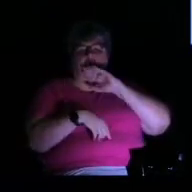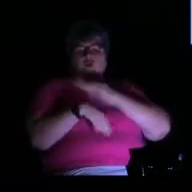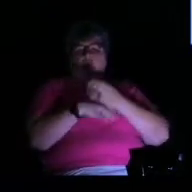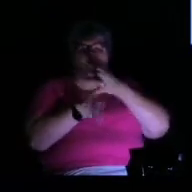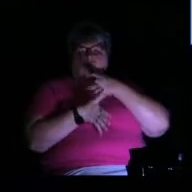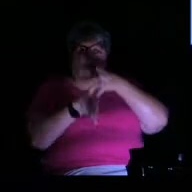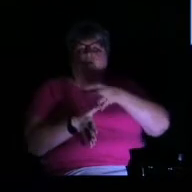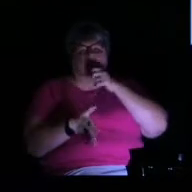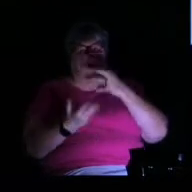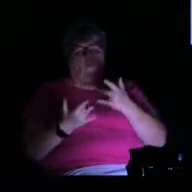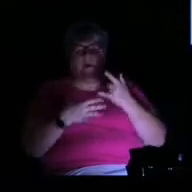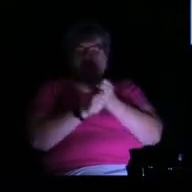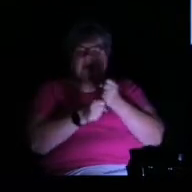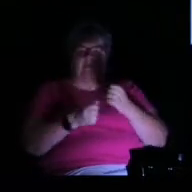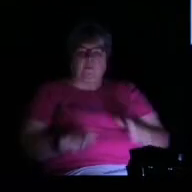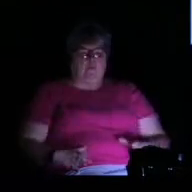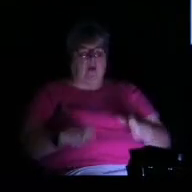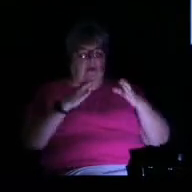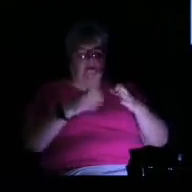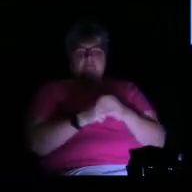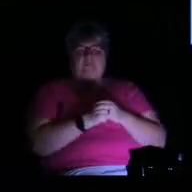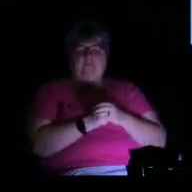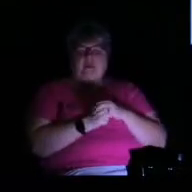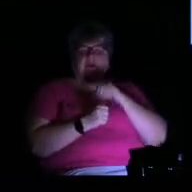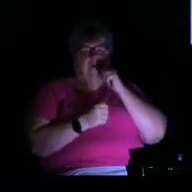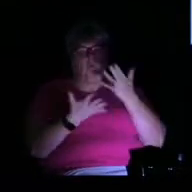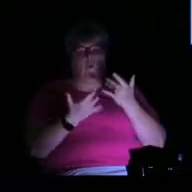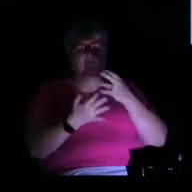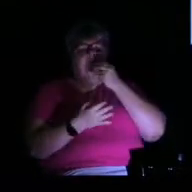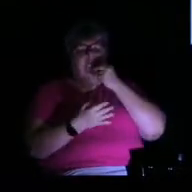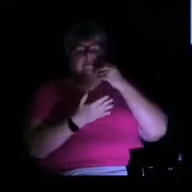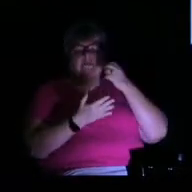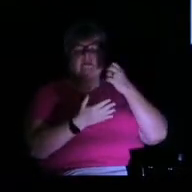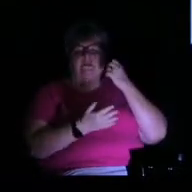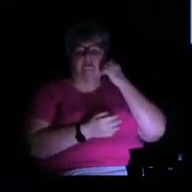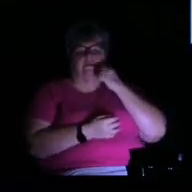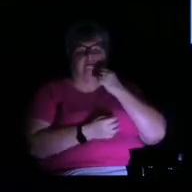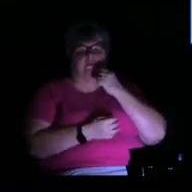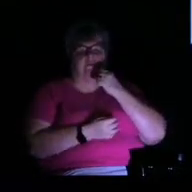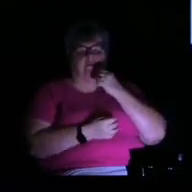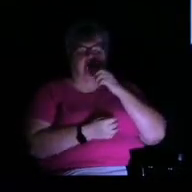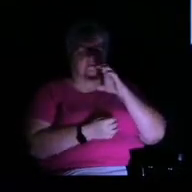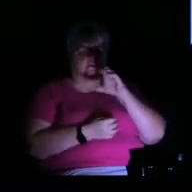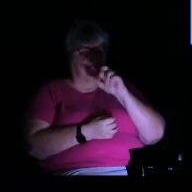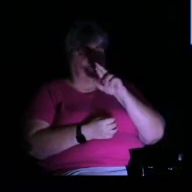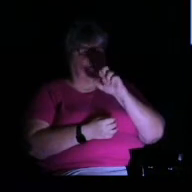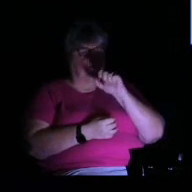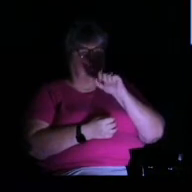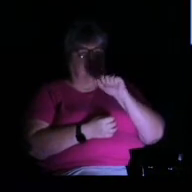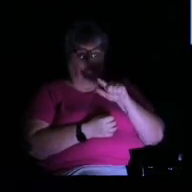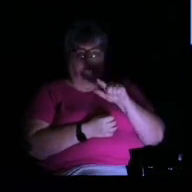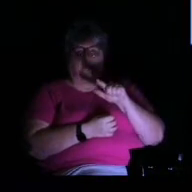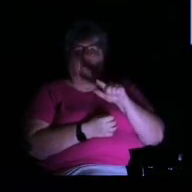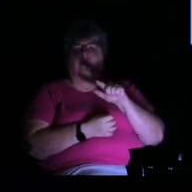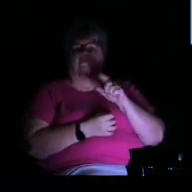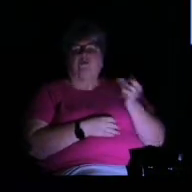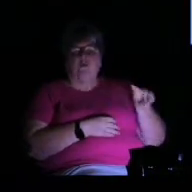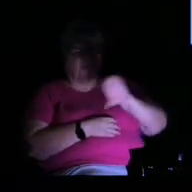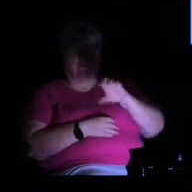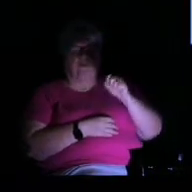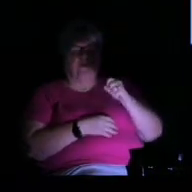Don't wait to eat that cereal you poured your milk on, all right? Especially if it's life cereal. Because and by the way, this will